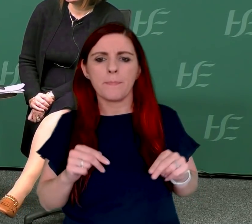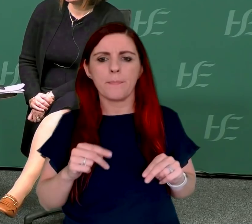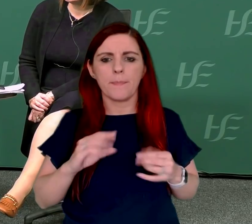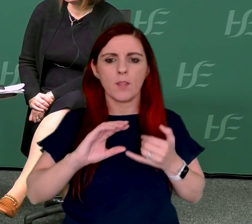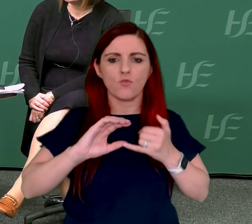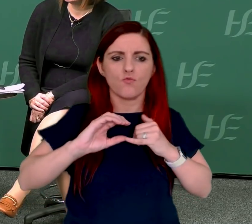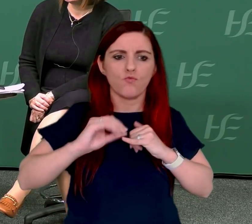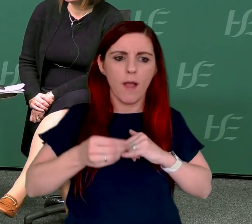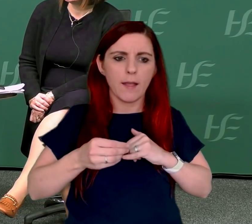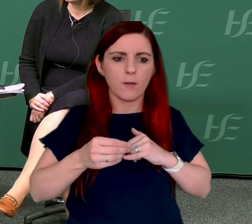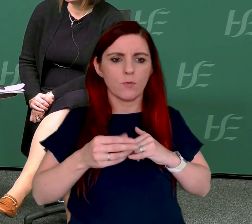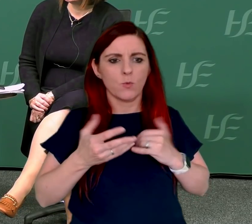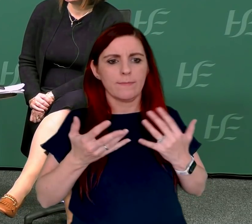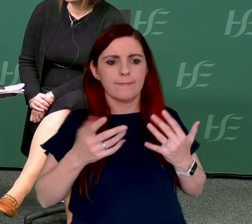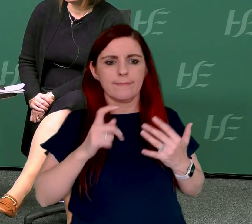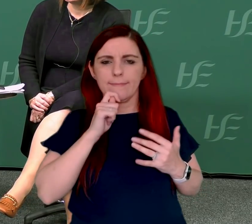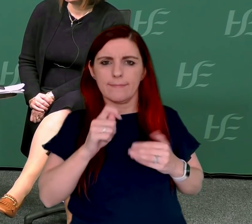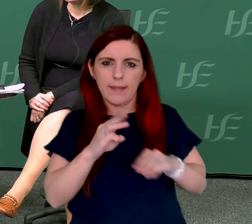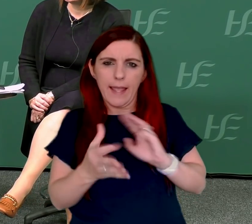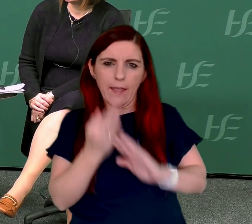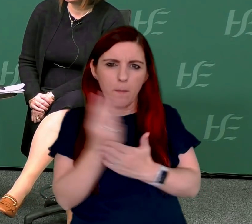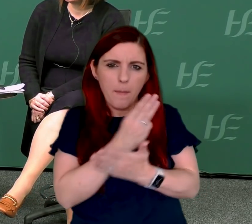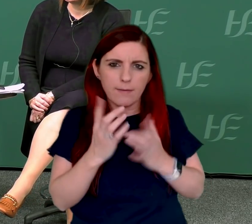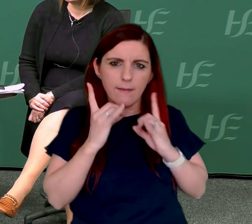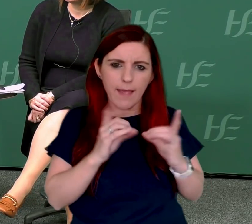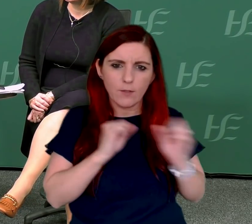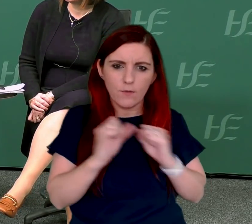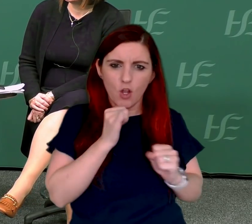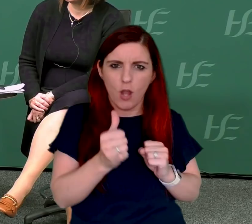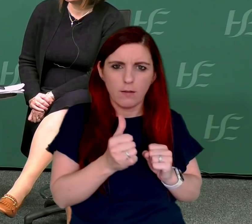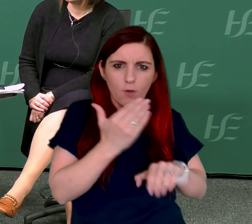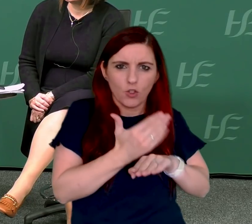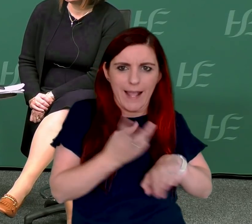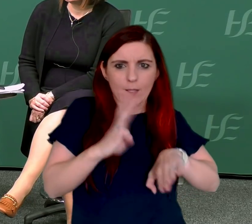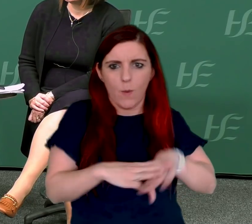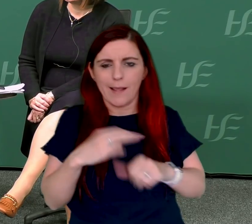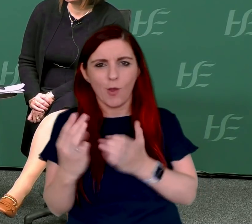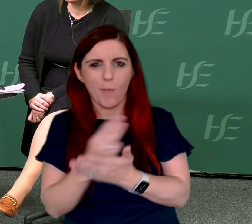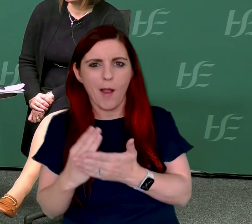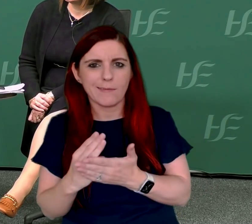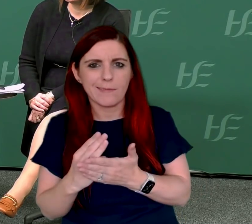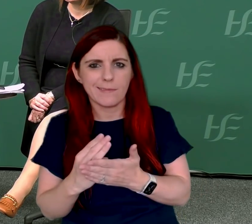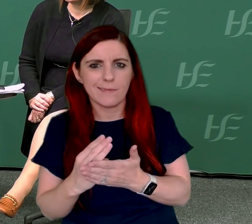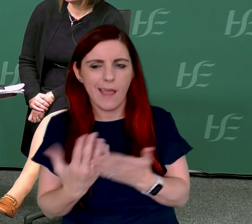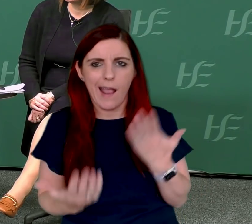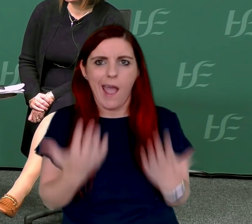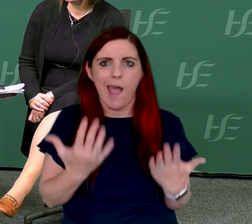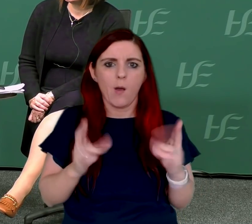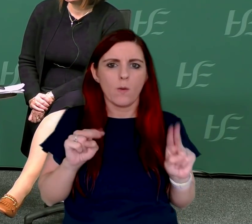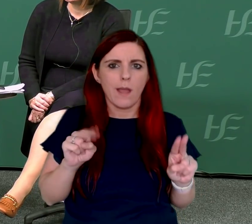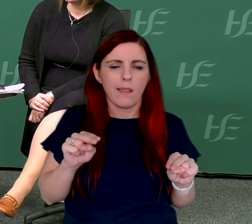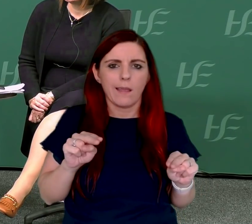the public if parts of the health service don't seem to be functioning as well as other parts? How are they supposed to get through